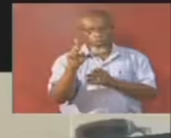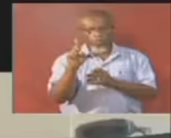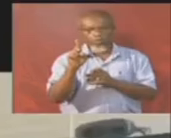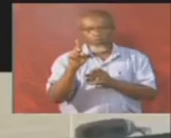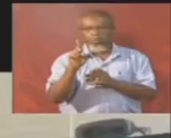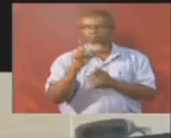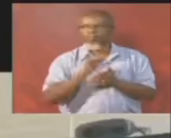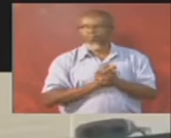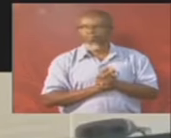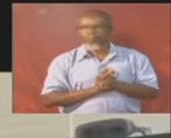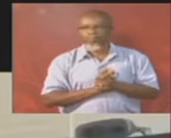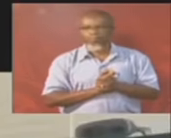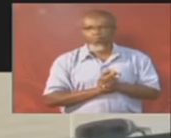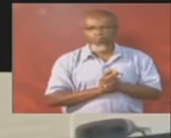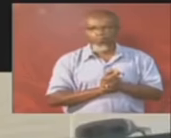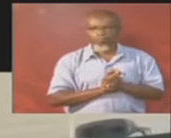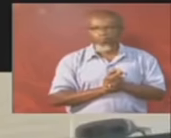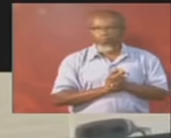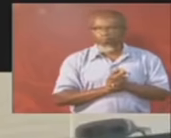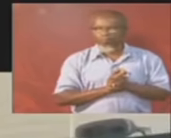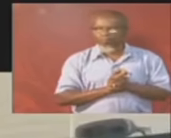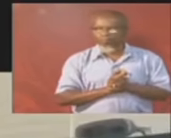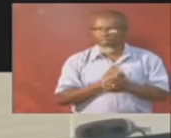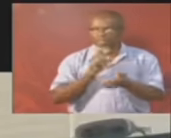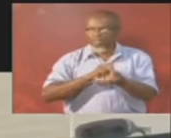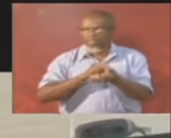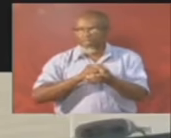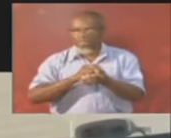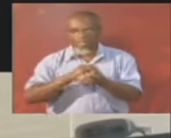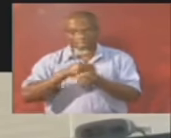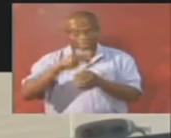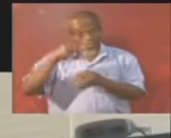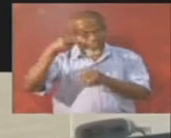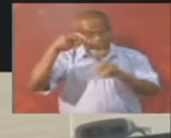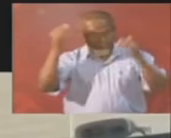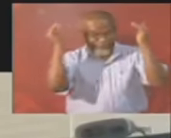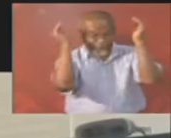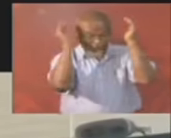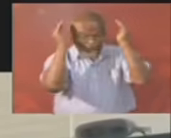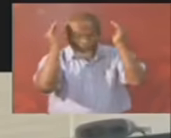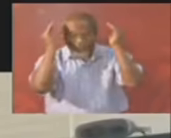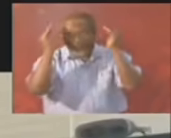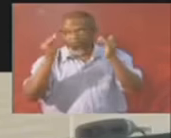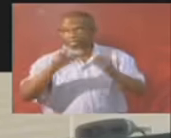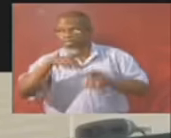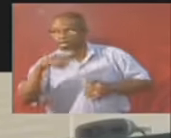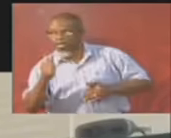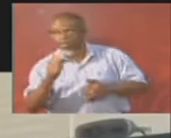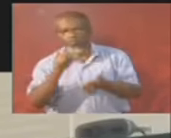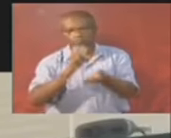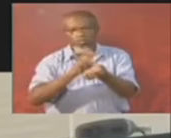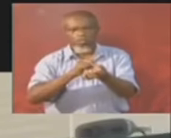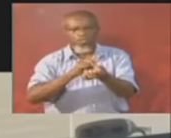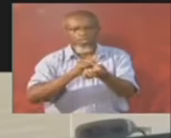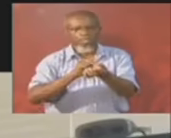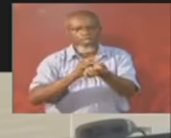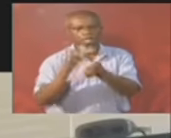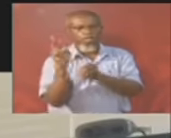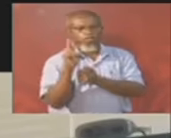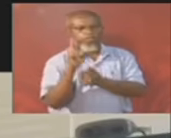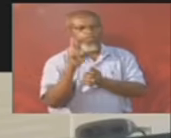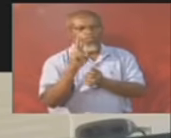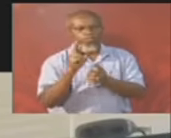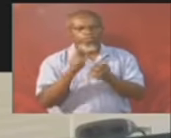quickly, question for Dr. Heinz and the other for Dr. Abdul Richards. I'll first start